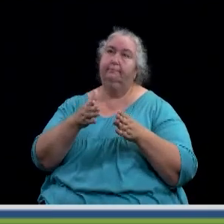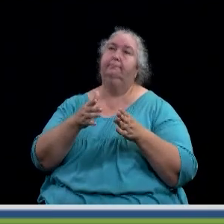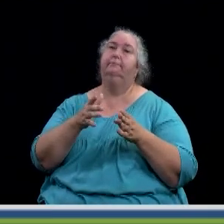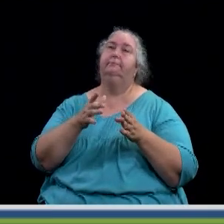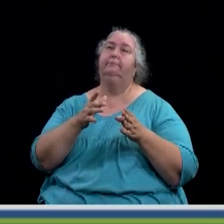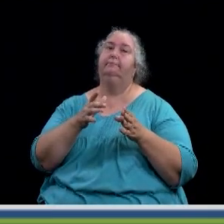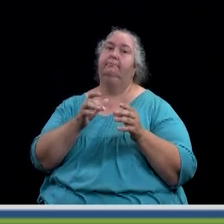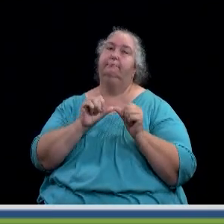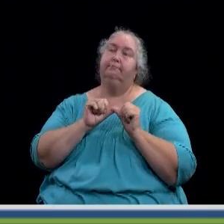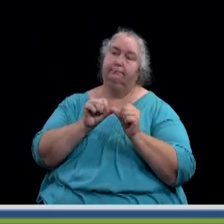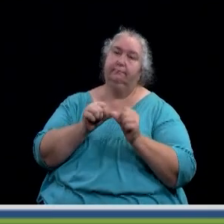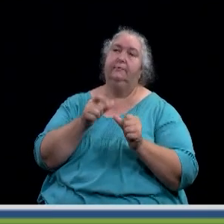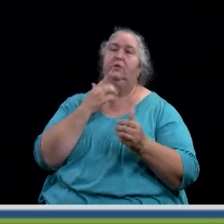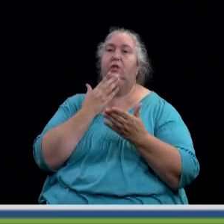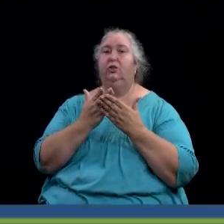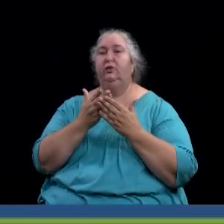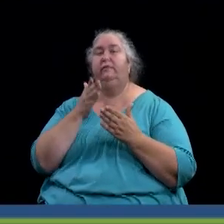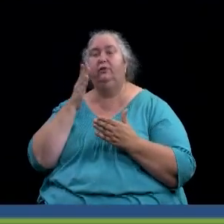of people and services.